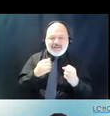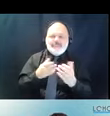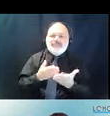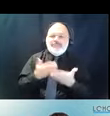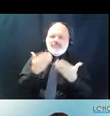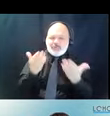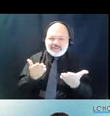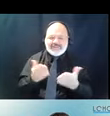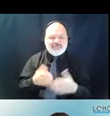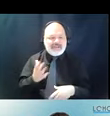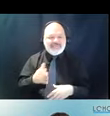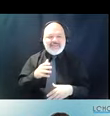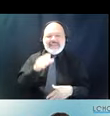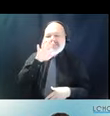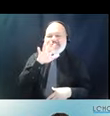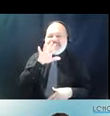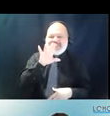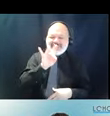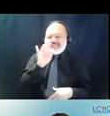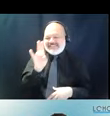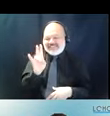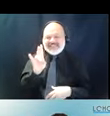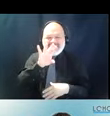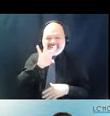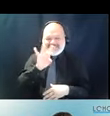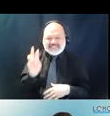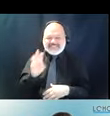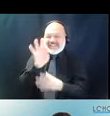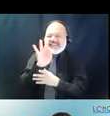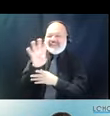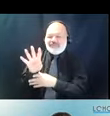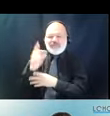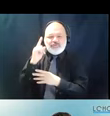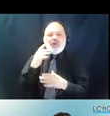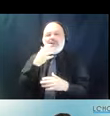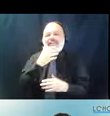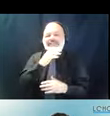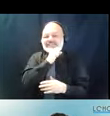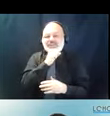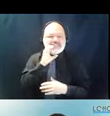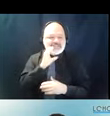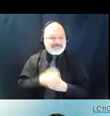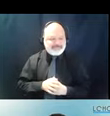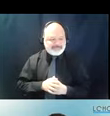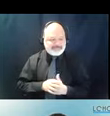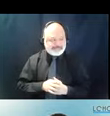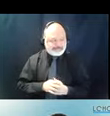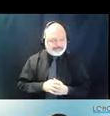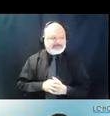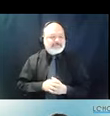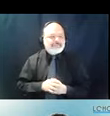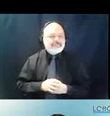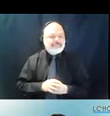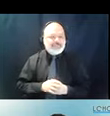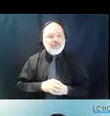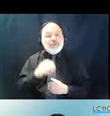SB 56 and AB 4 to expand coverage for low-income seniors. Next slide.